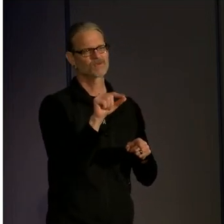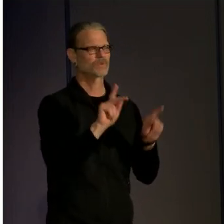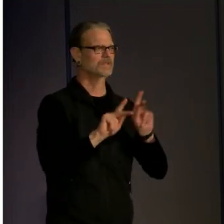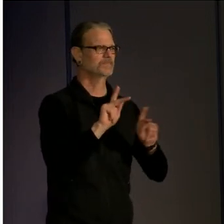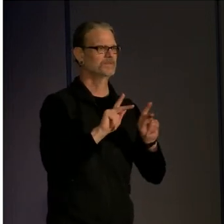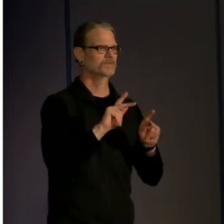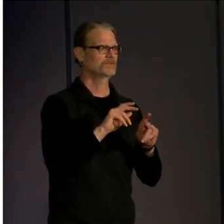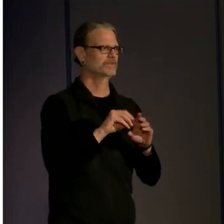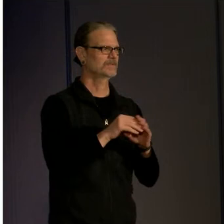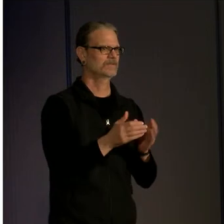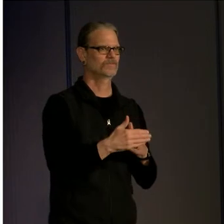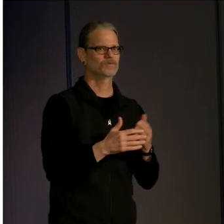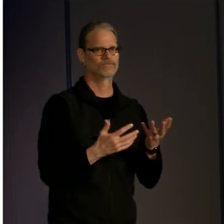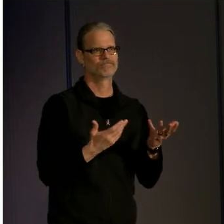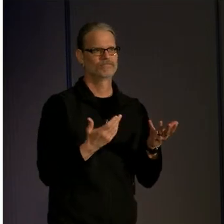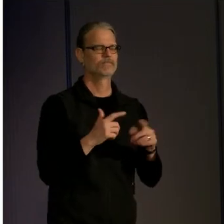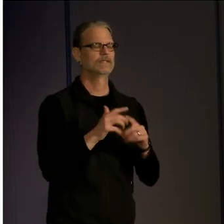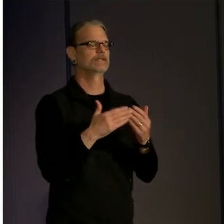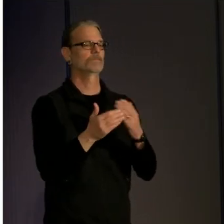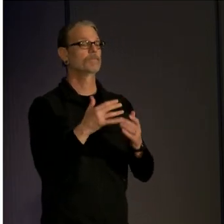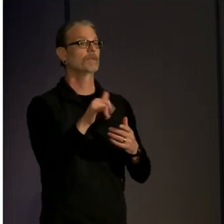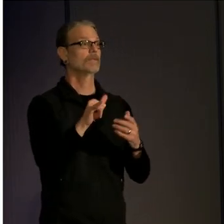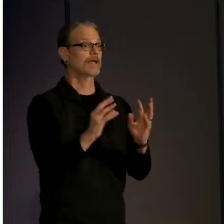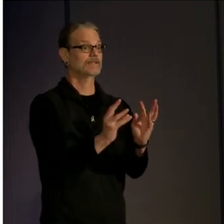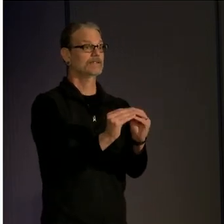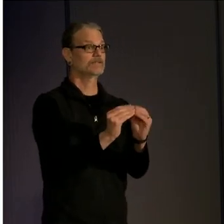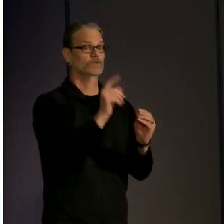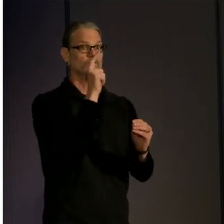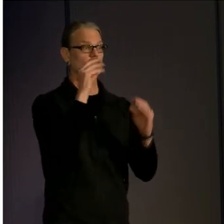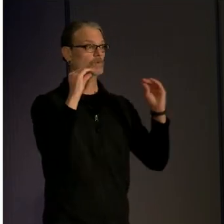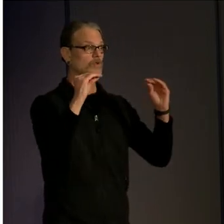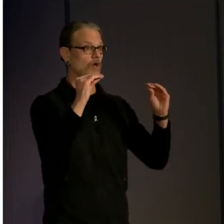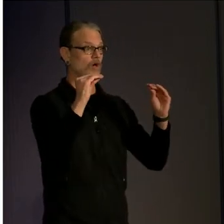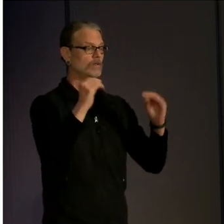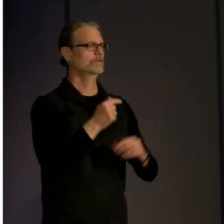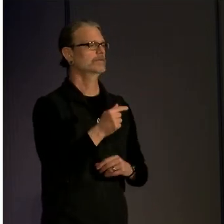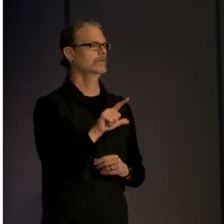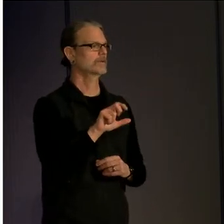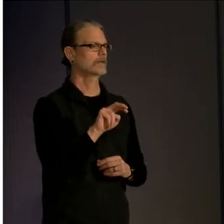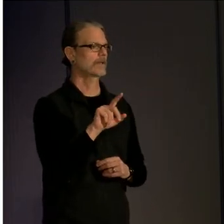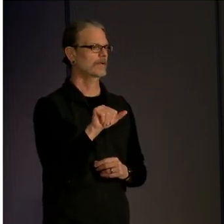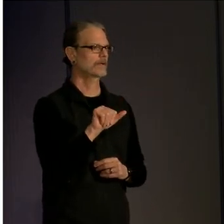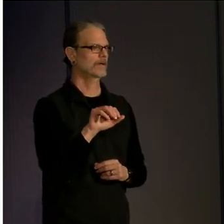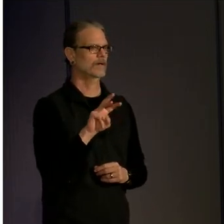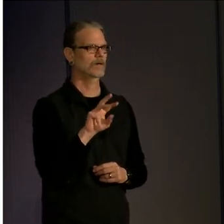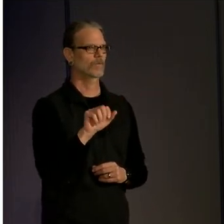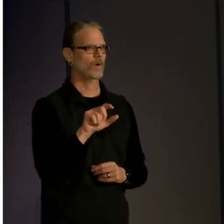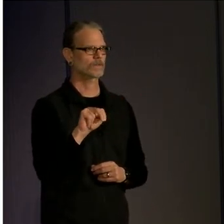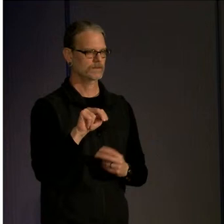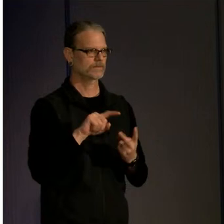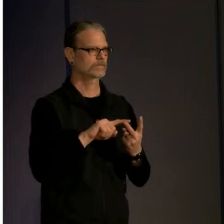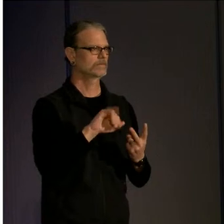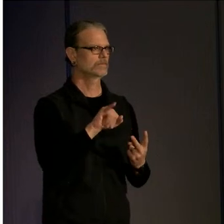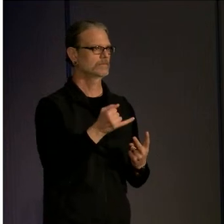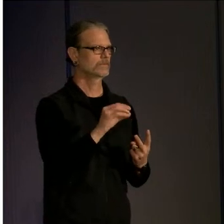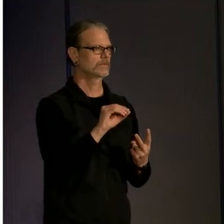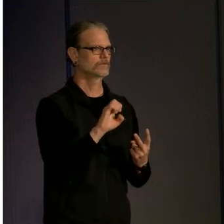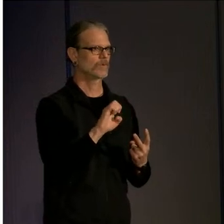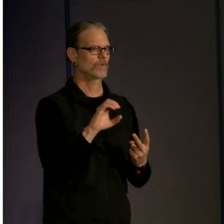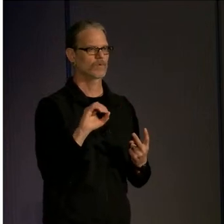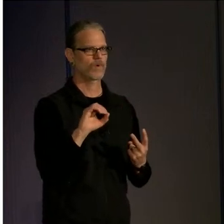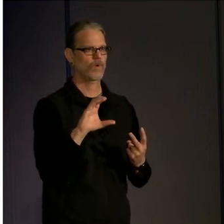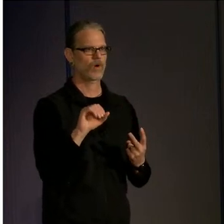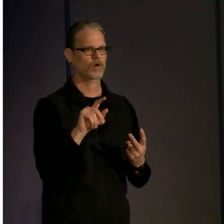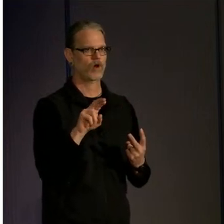room. The session was taught by Glenda Watson Hyatt and Joe O'Connor. And they were